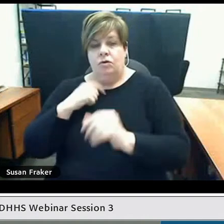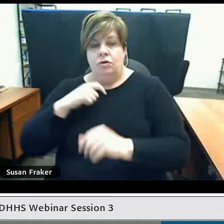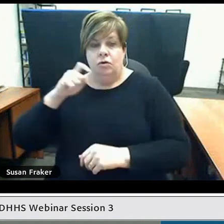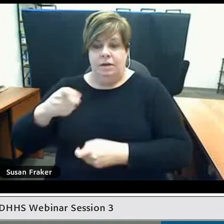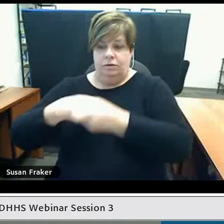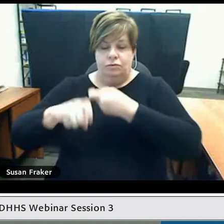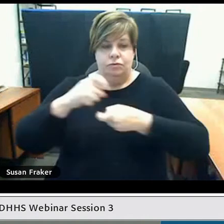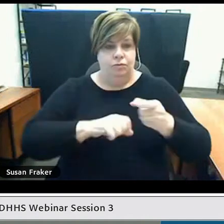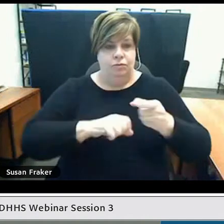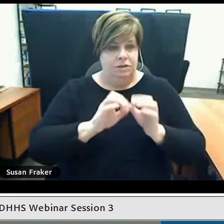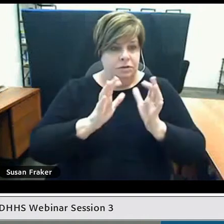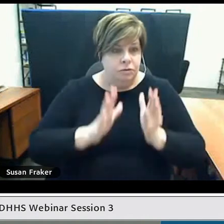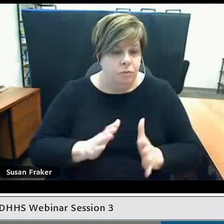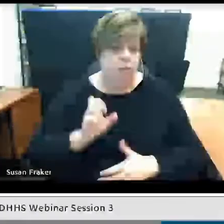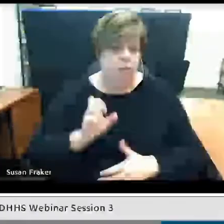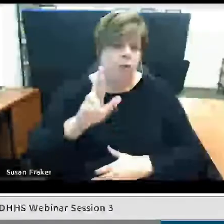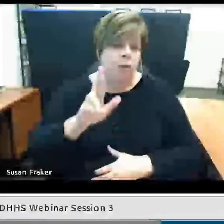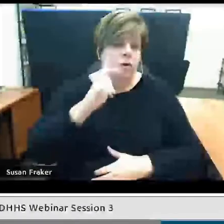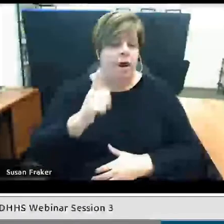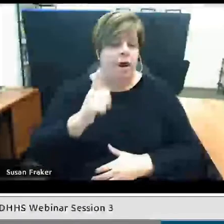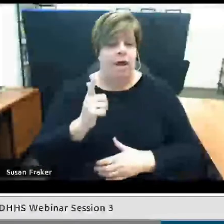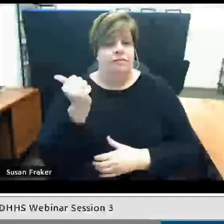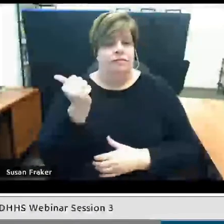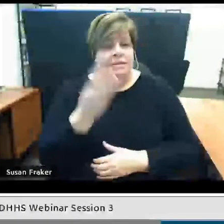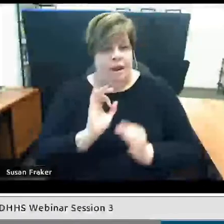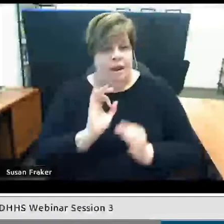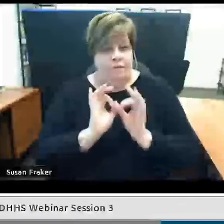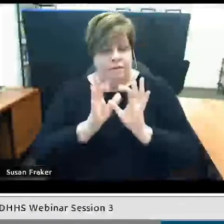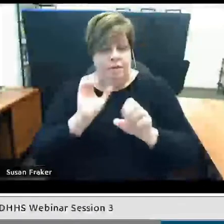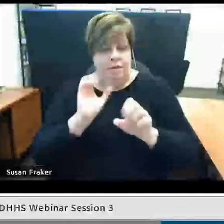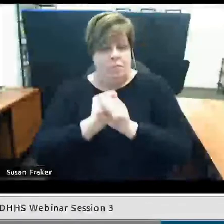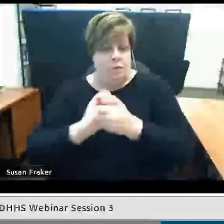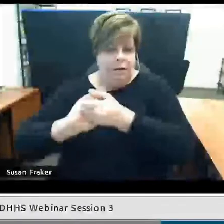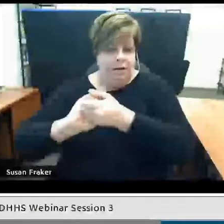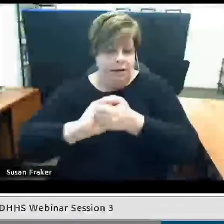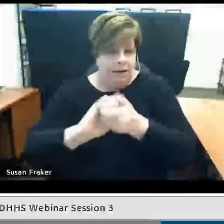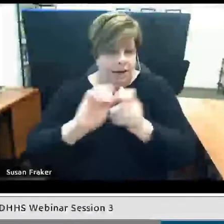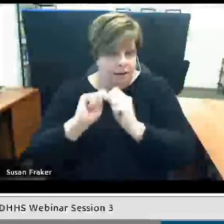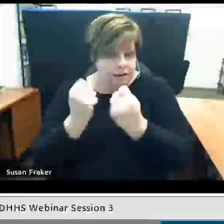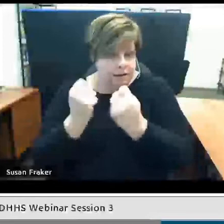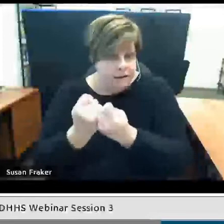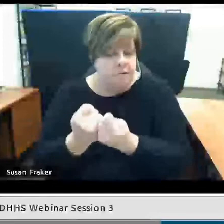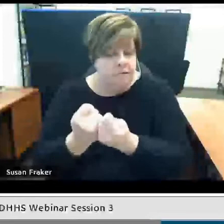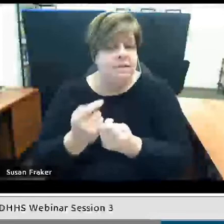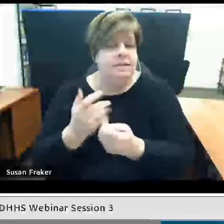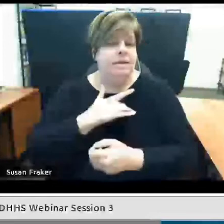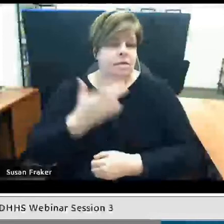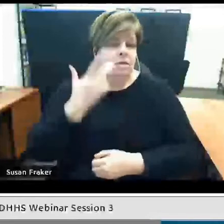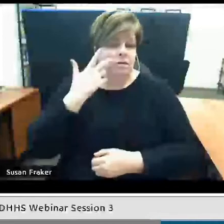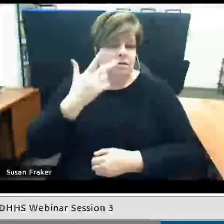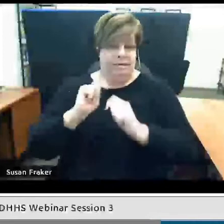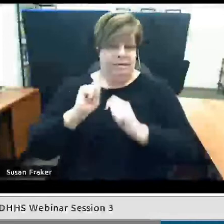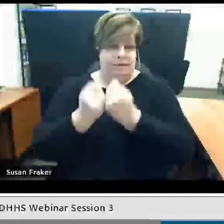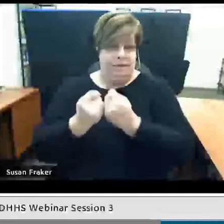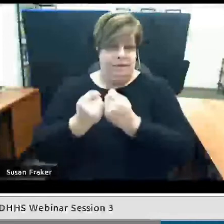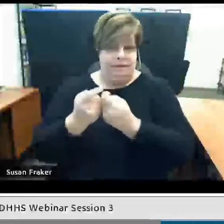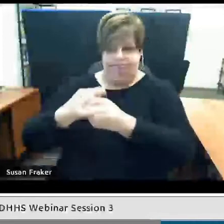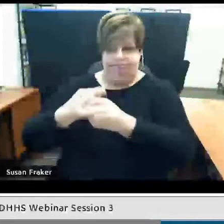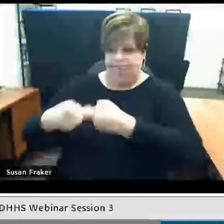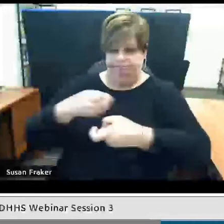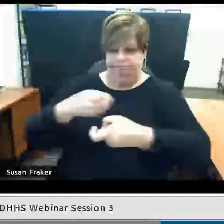out interpreters, or you're going to need to have multiple interpreters working as a team. Generally, you'll see interpreters in a team switching about every